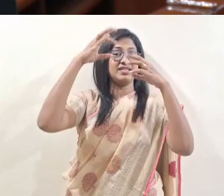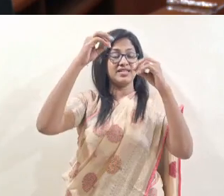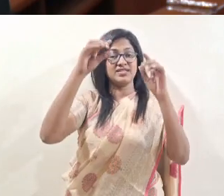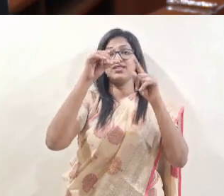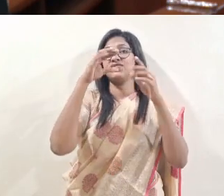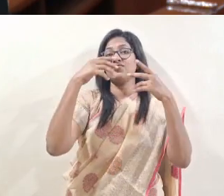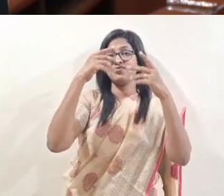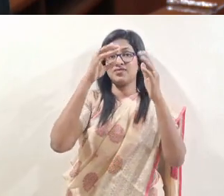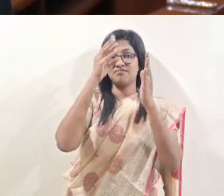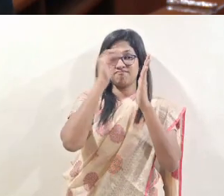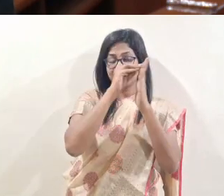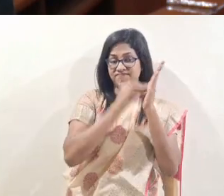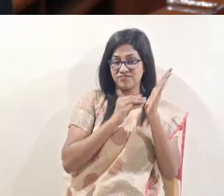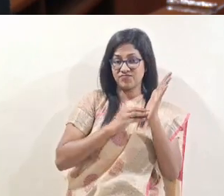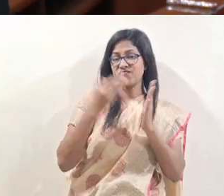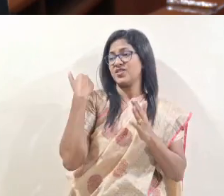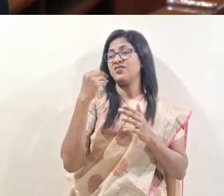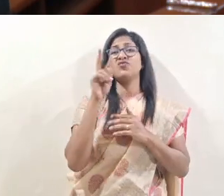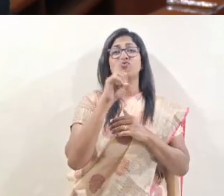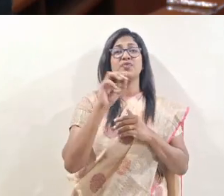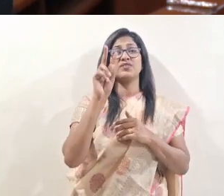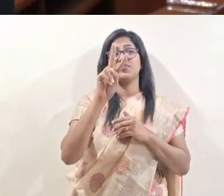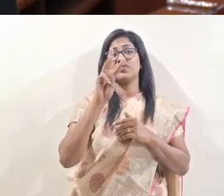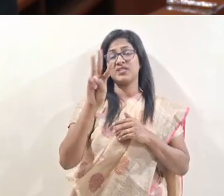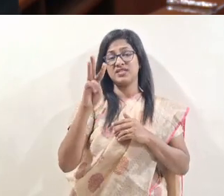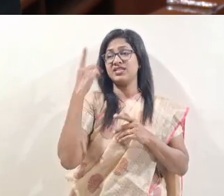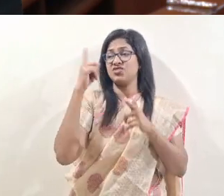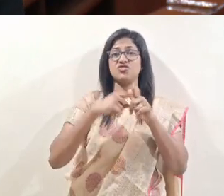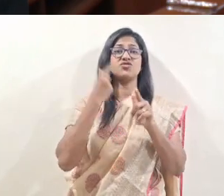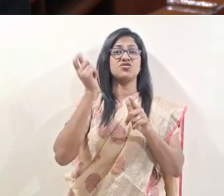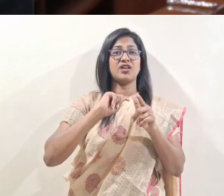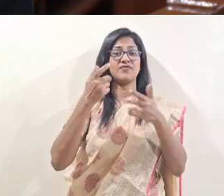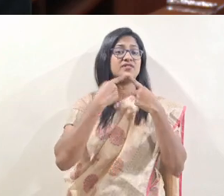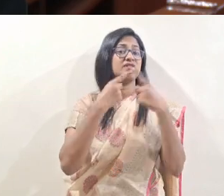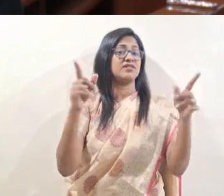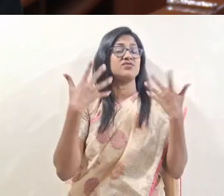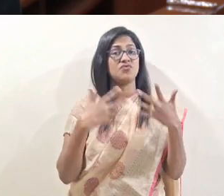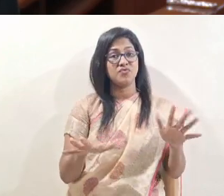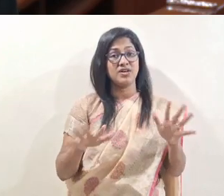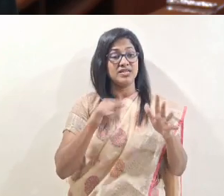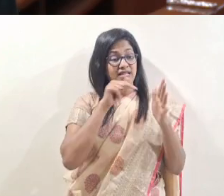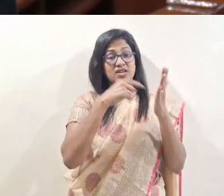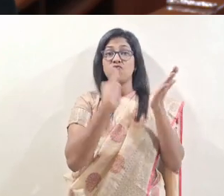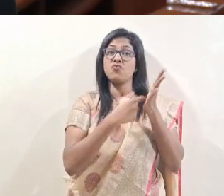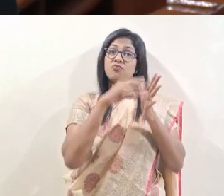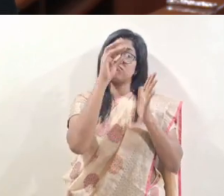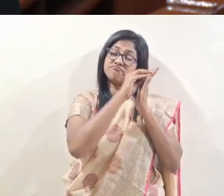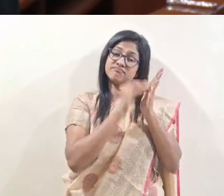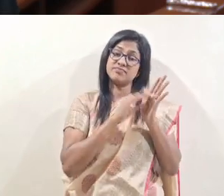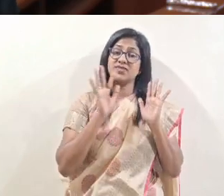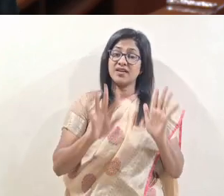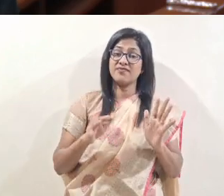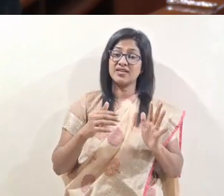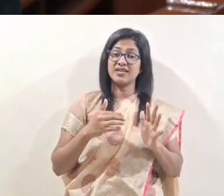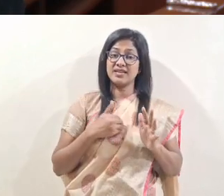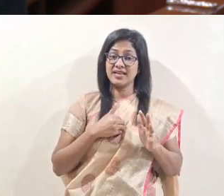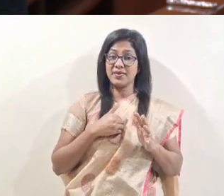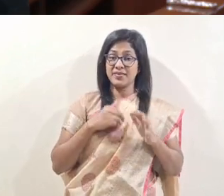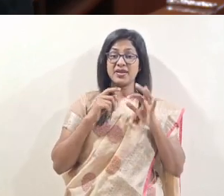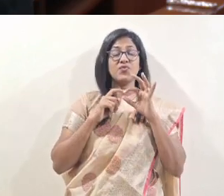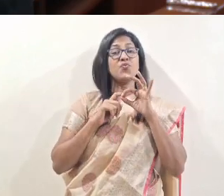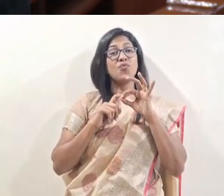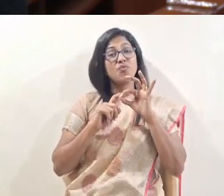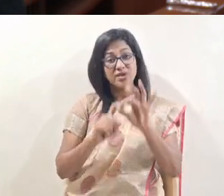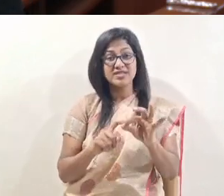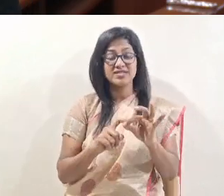latest 2023 January it has been released. So that talks of all the codes. So are we considering? My question is